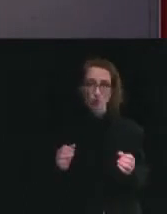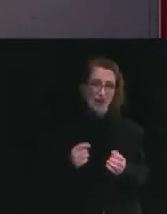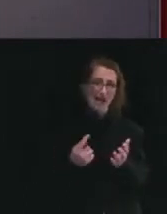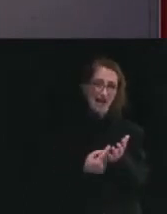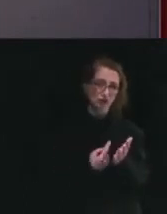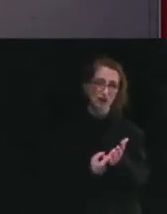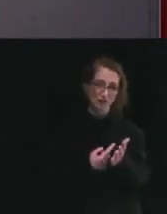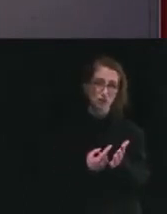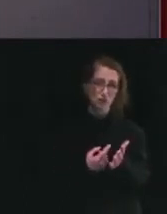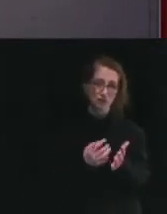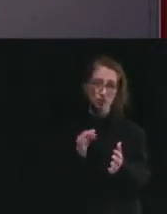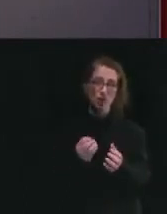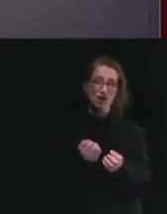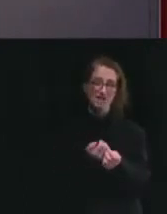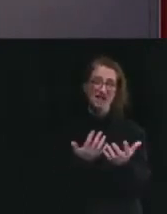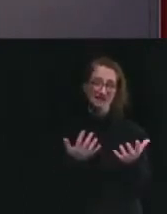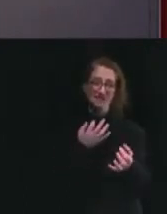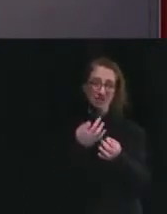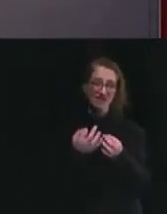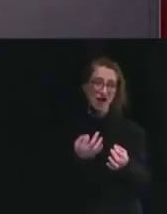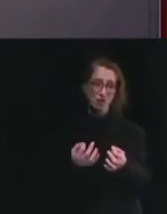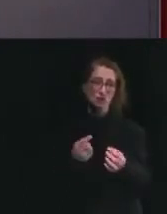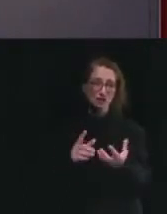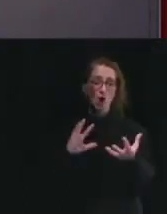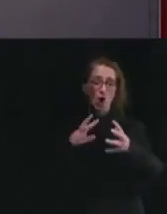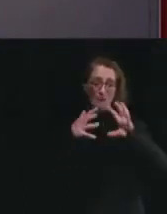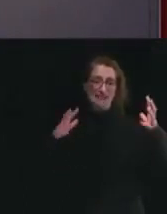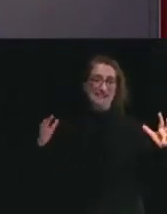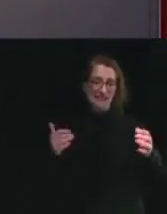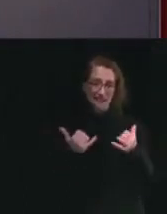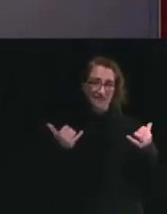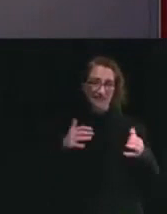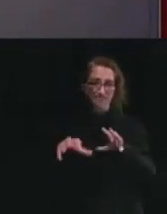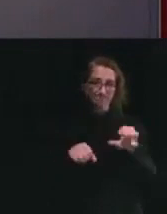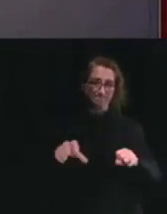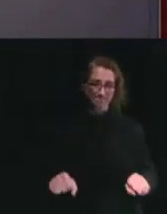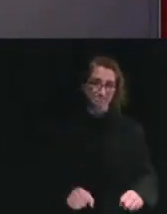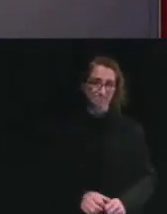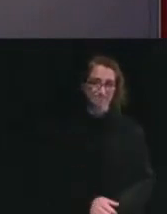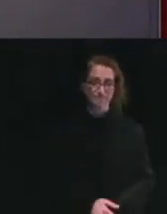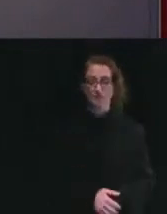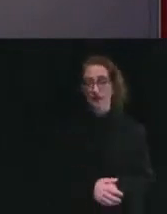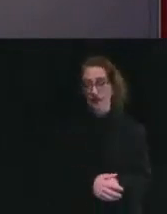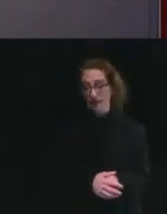is a challenge to show this complexity in a quantitative survey.